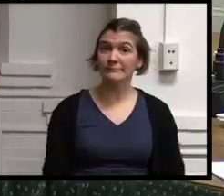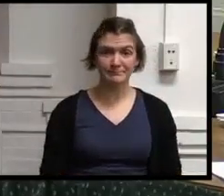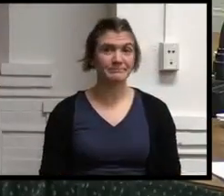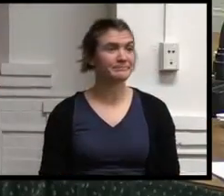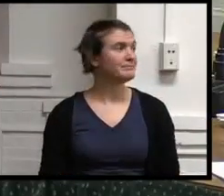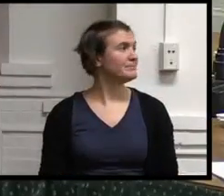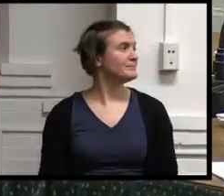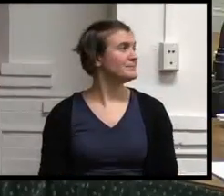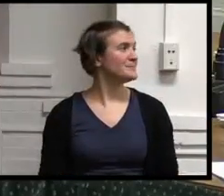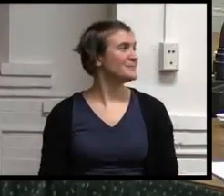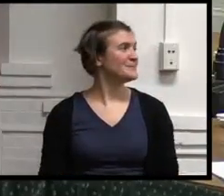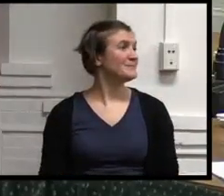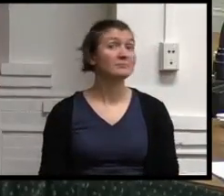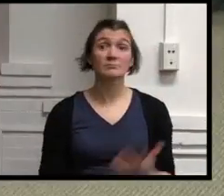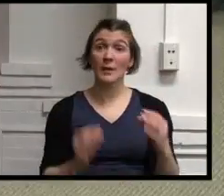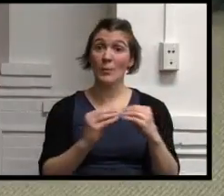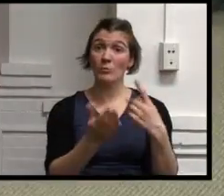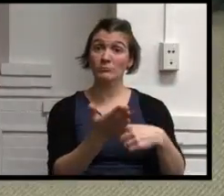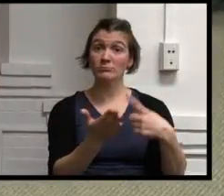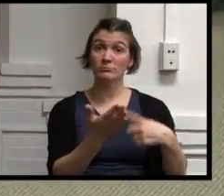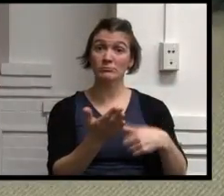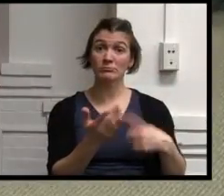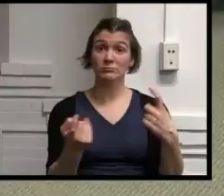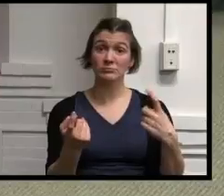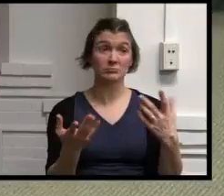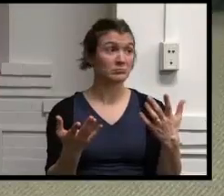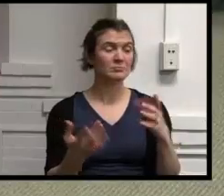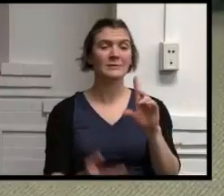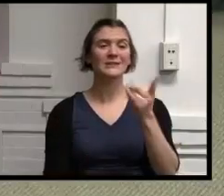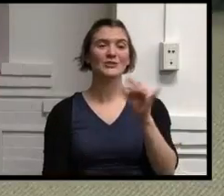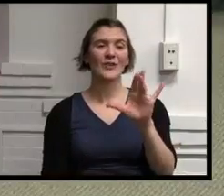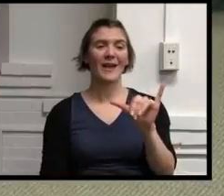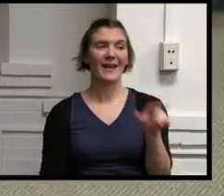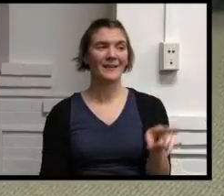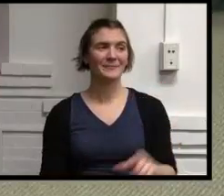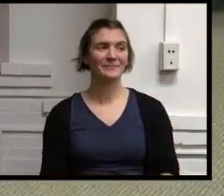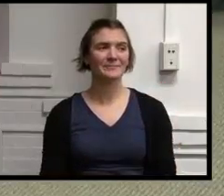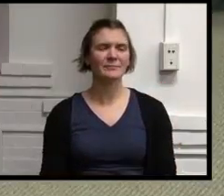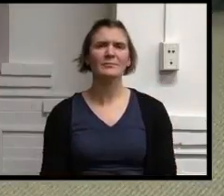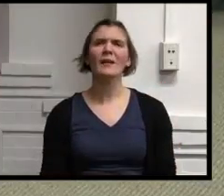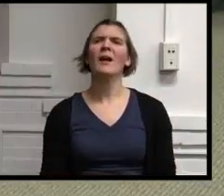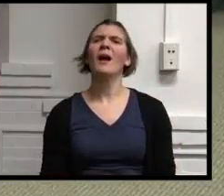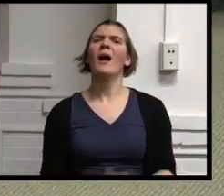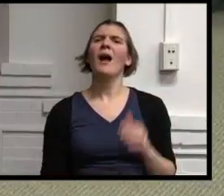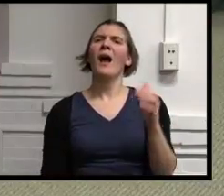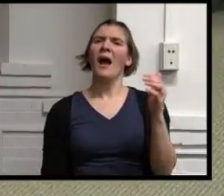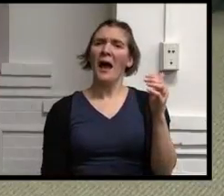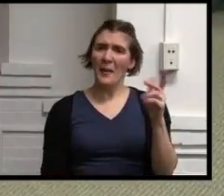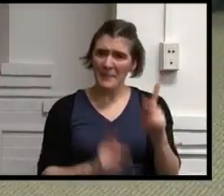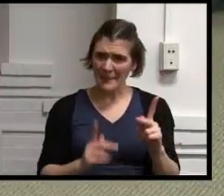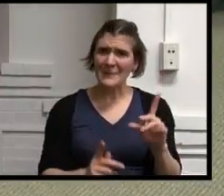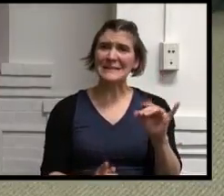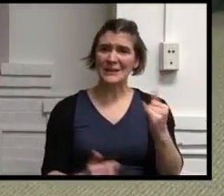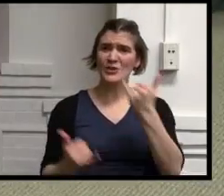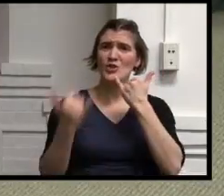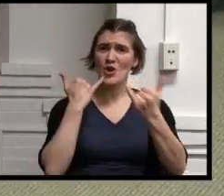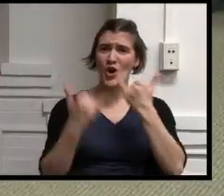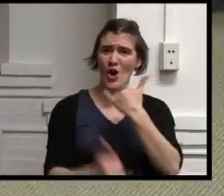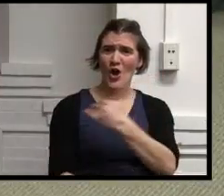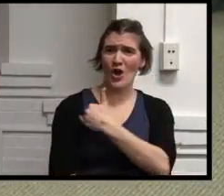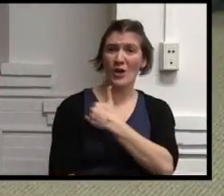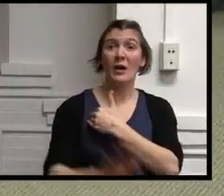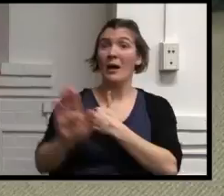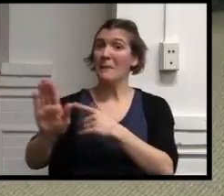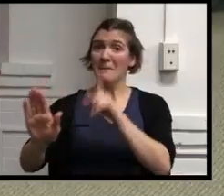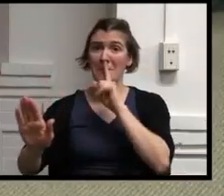you. Anybody on the board have any questions or comments? Dick? Actually had a couple of calls on this, so don't